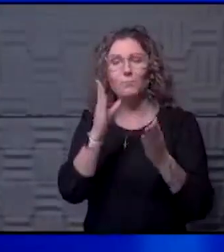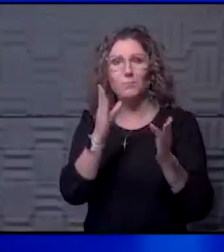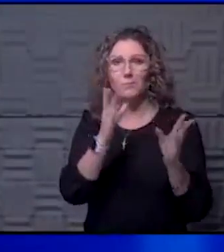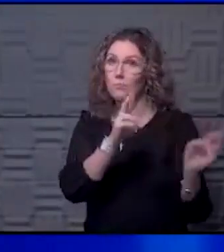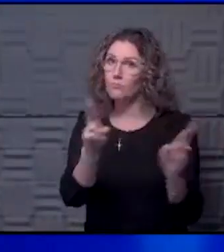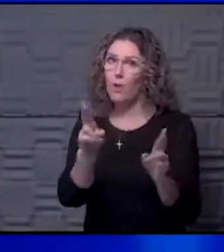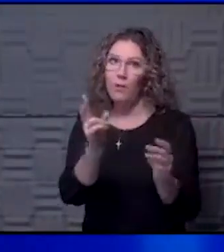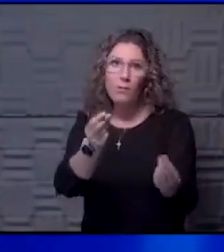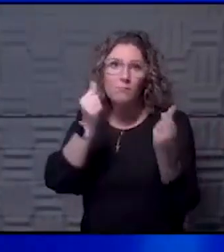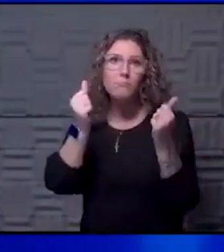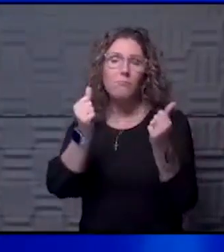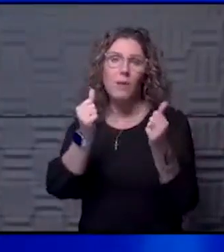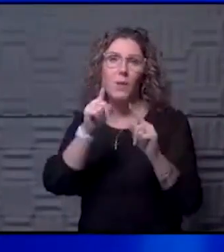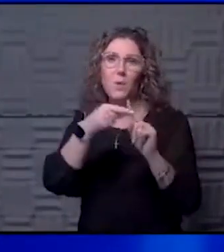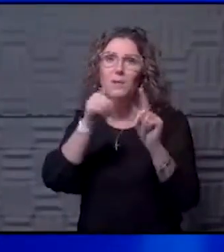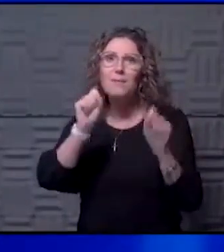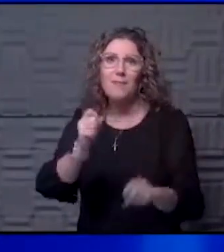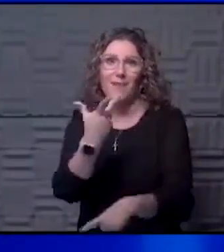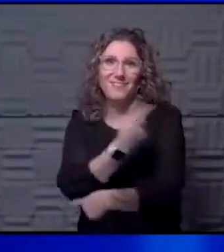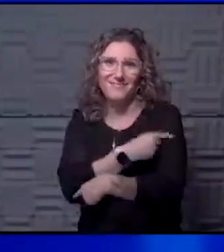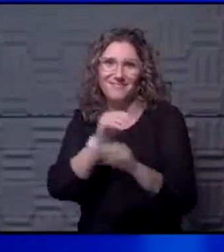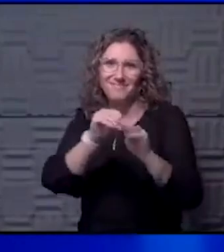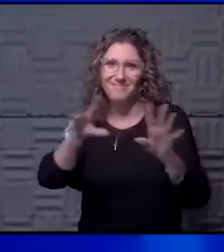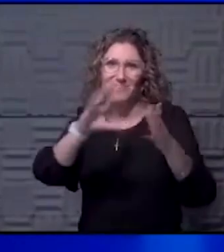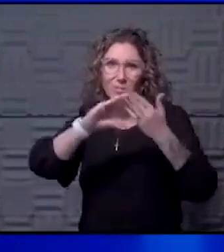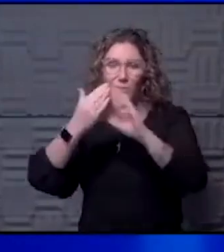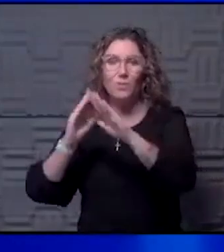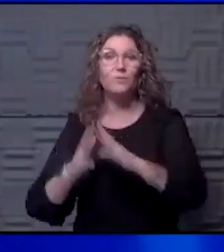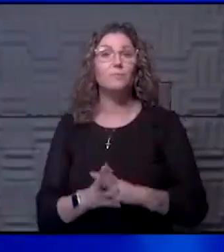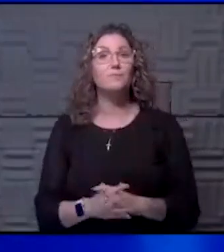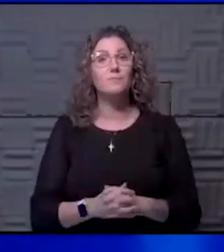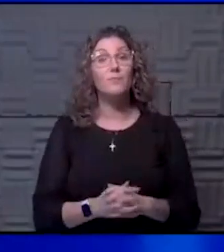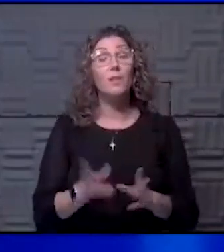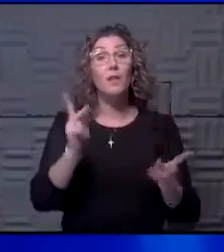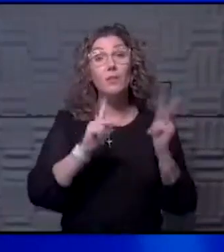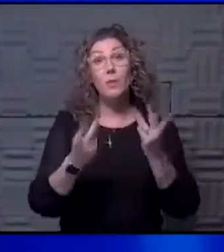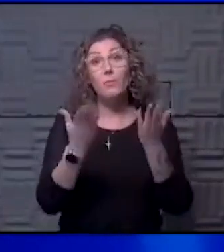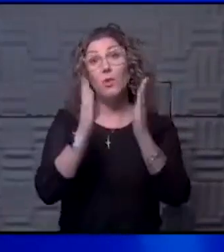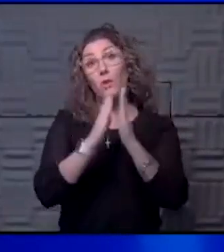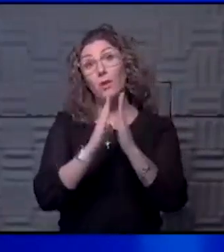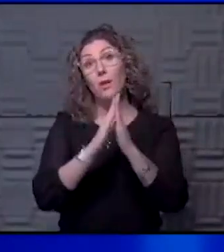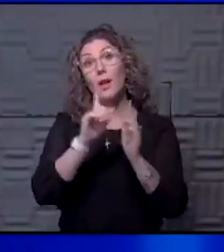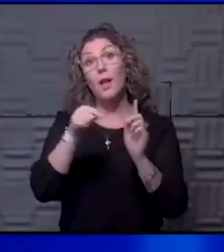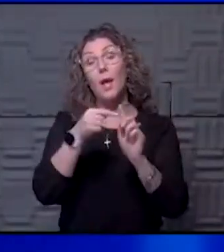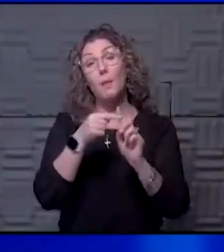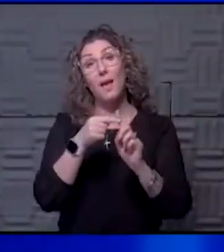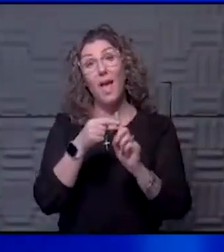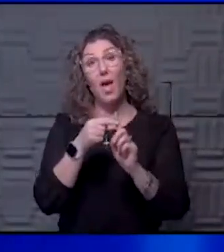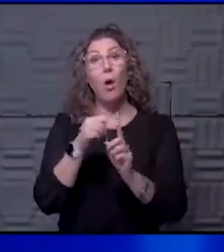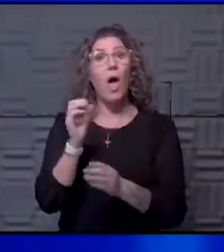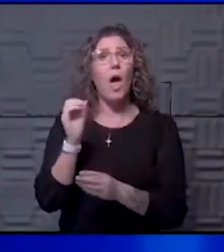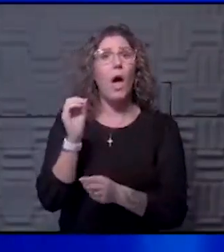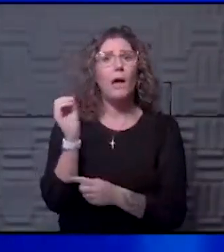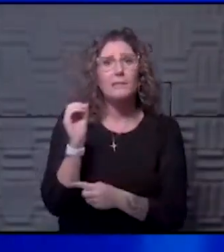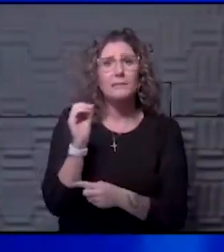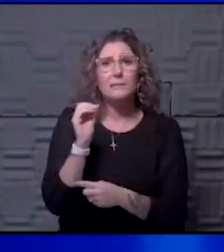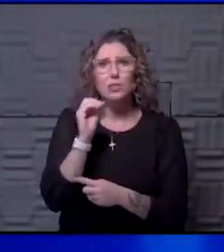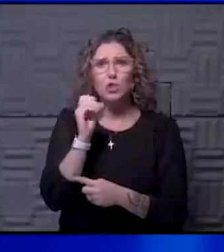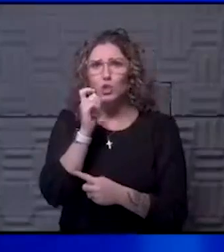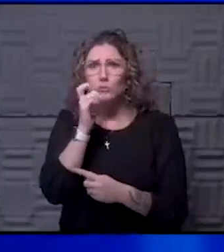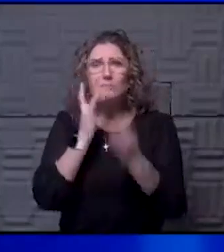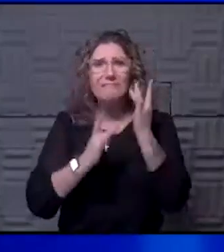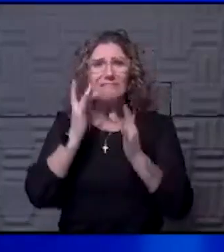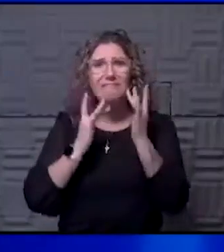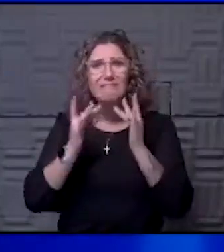the second that we're able to. So. I have people asking about oxygen shortages. It's in the news that there are